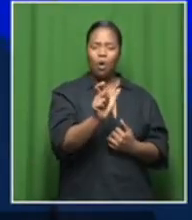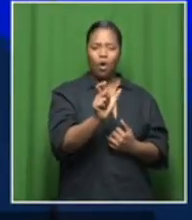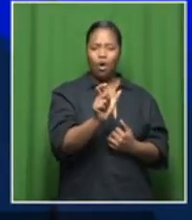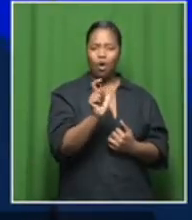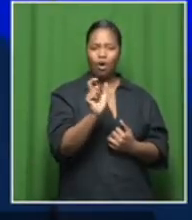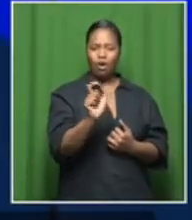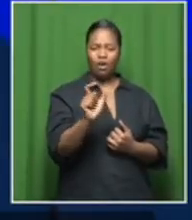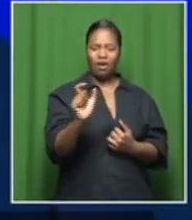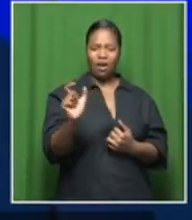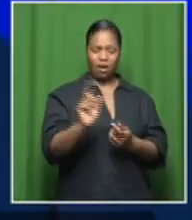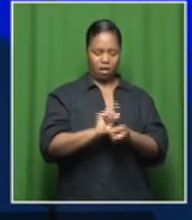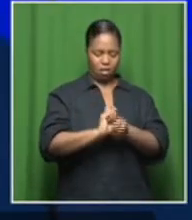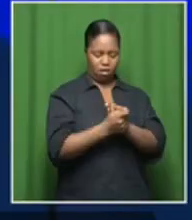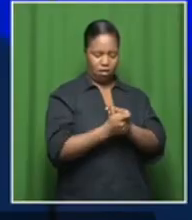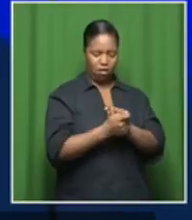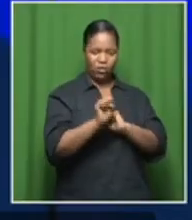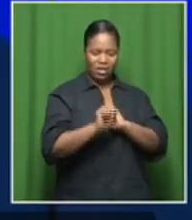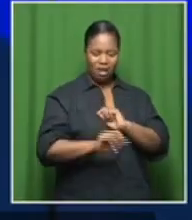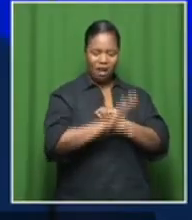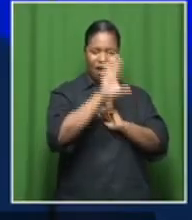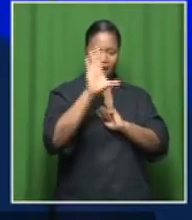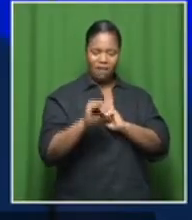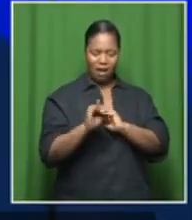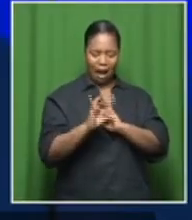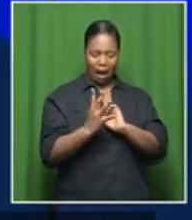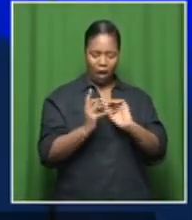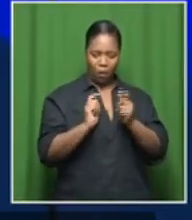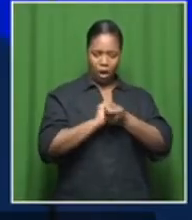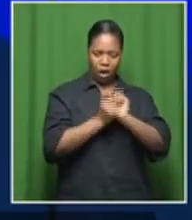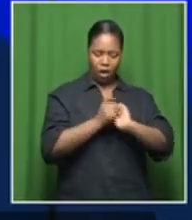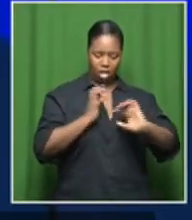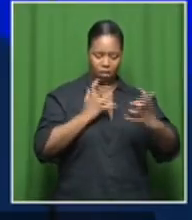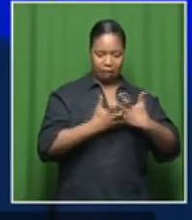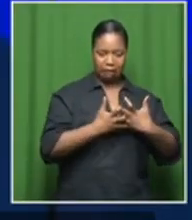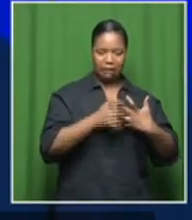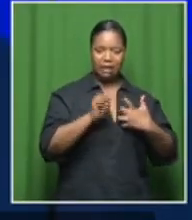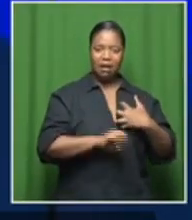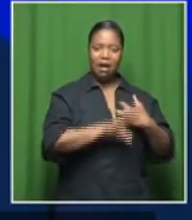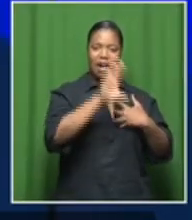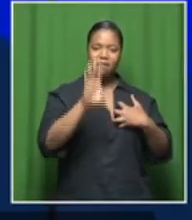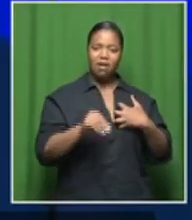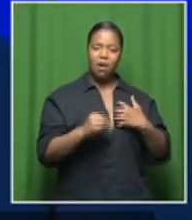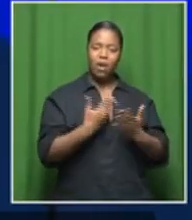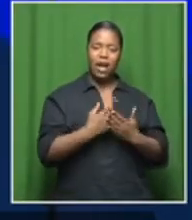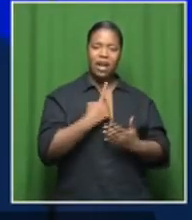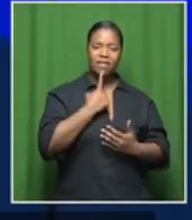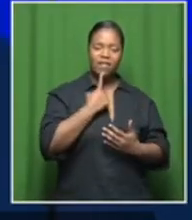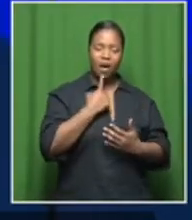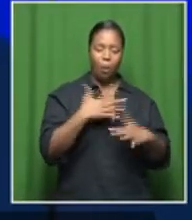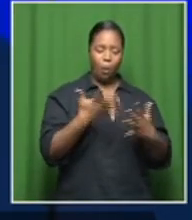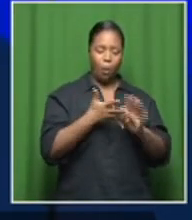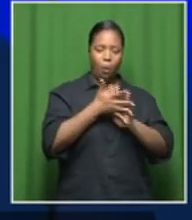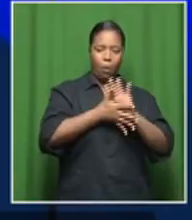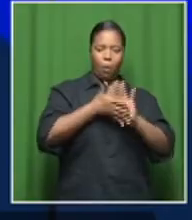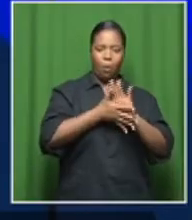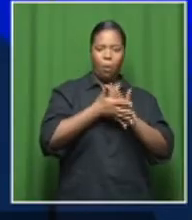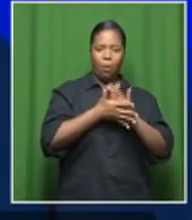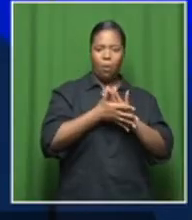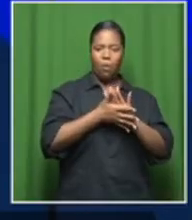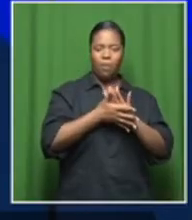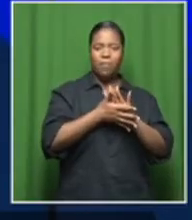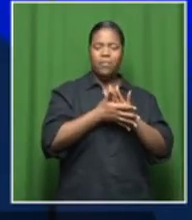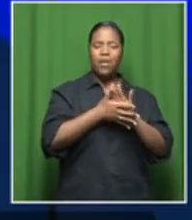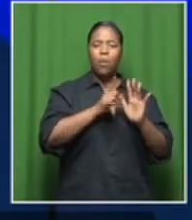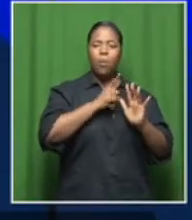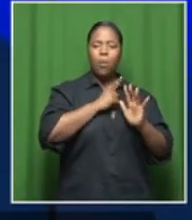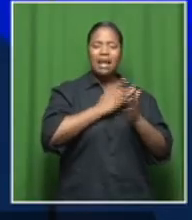that language model, AI language model, and maybe apply it in South African Sign Language, it might not cover